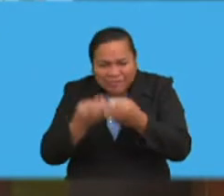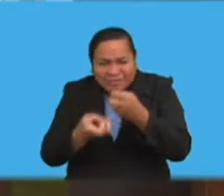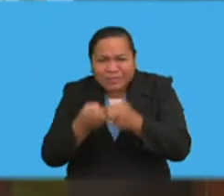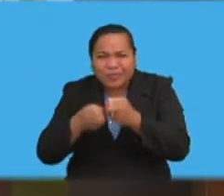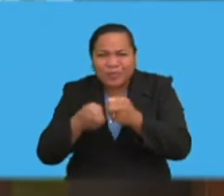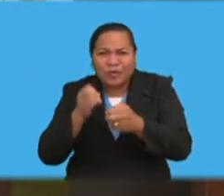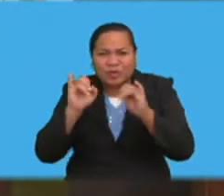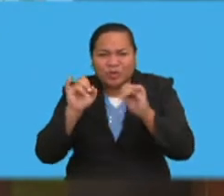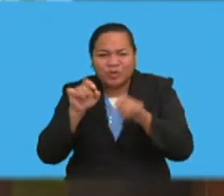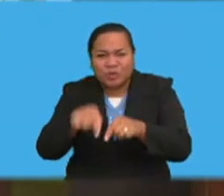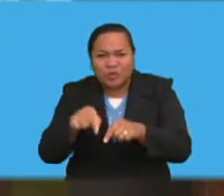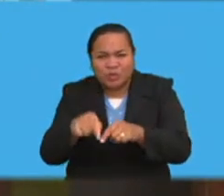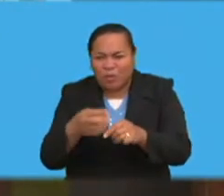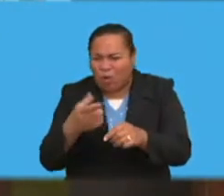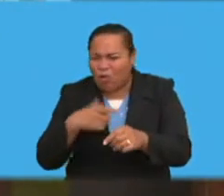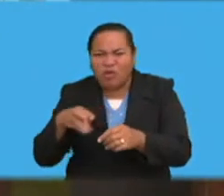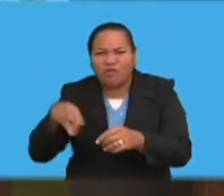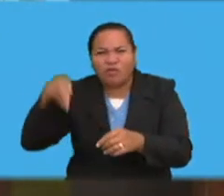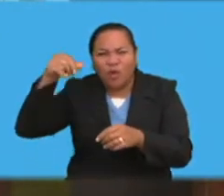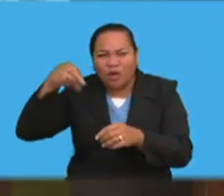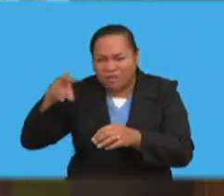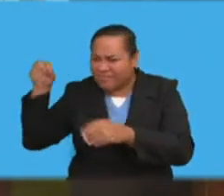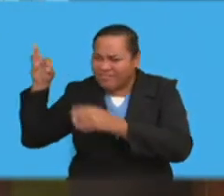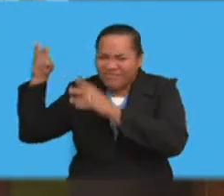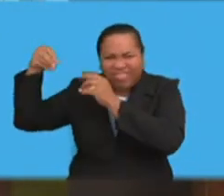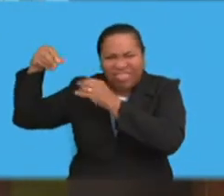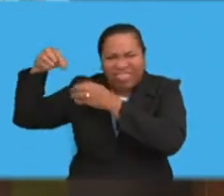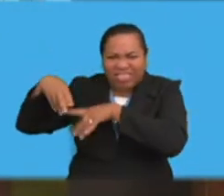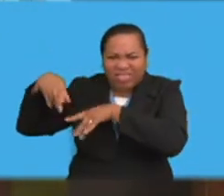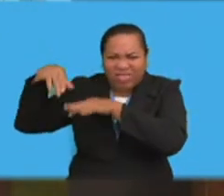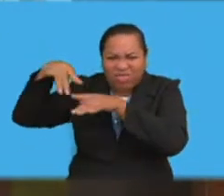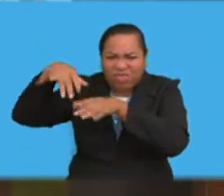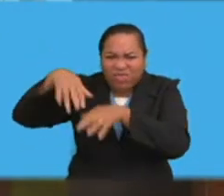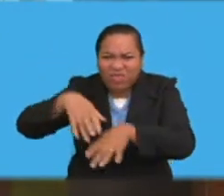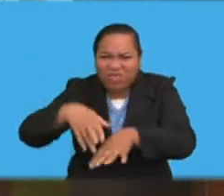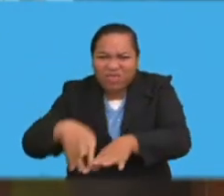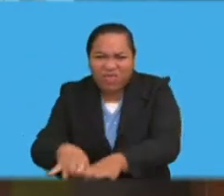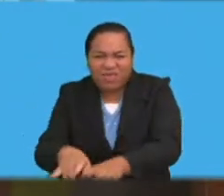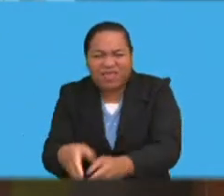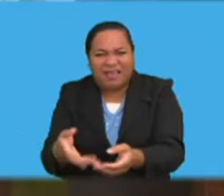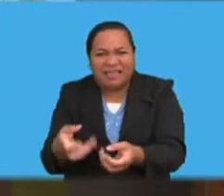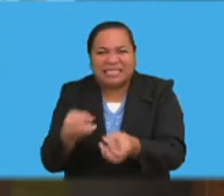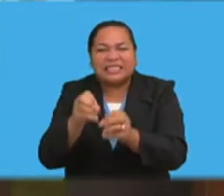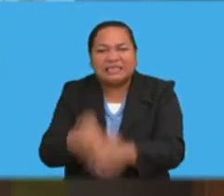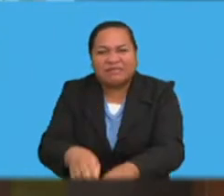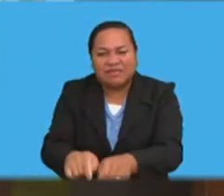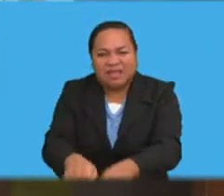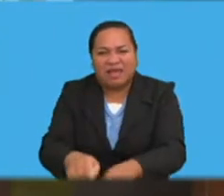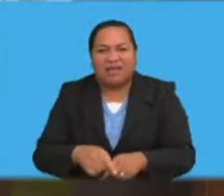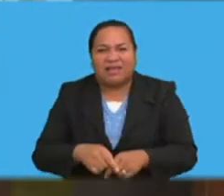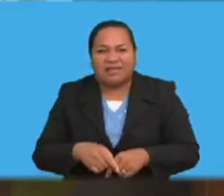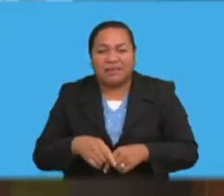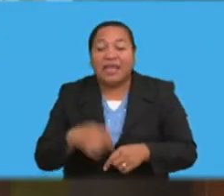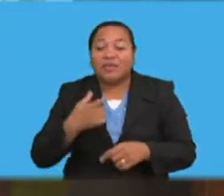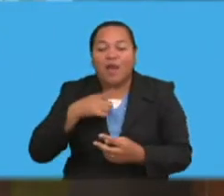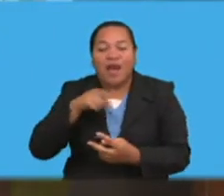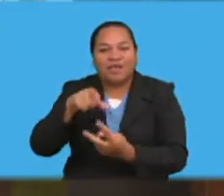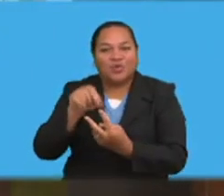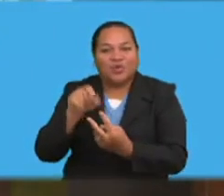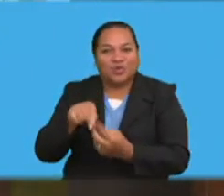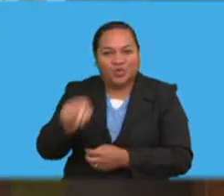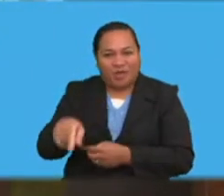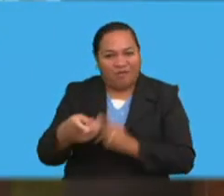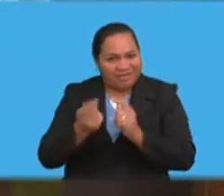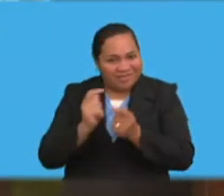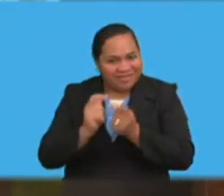inundation of the floodwater, soil erosion and sediment deposits have occurred, and that is why this river basin was chosen as a pilot project, Madam